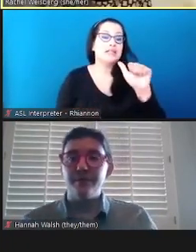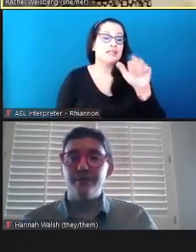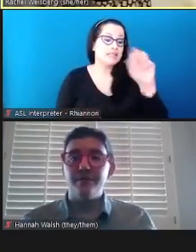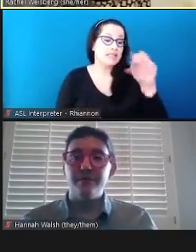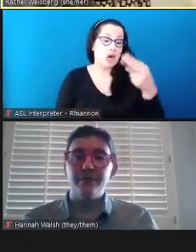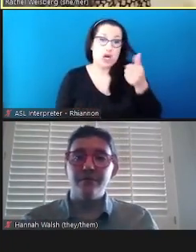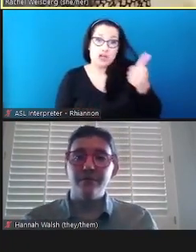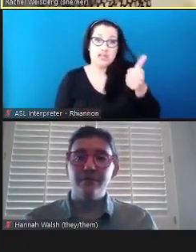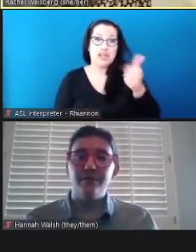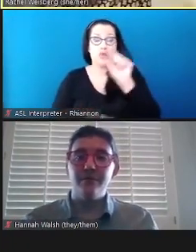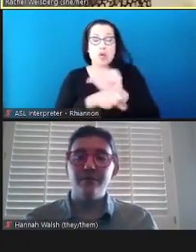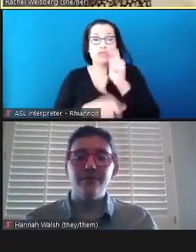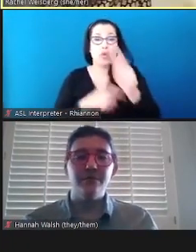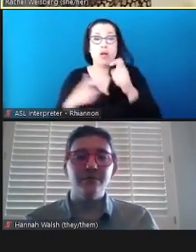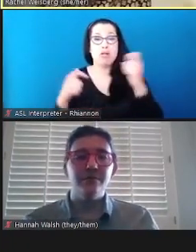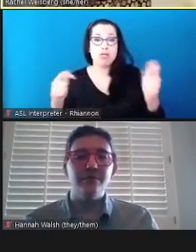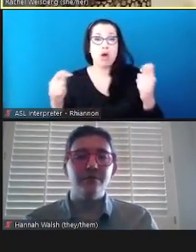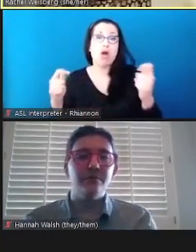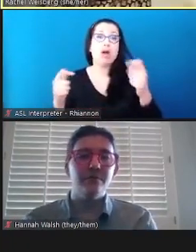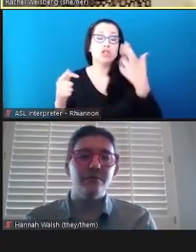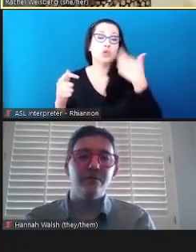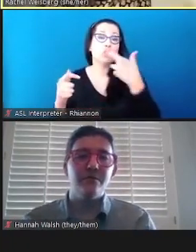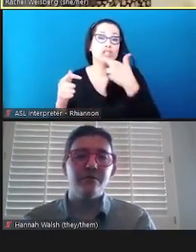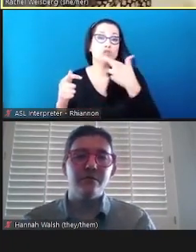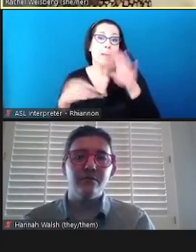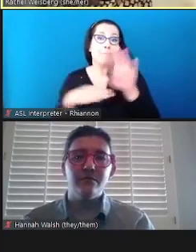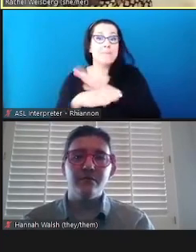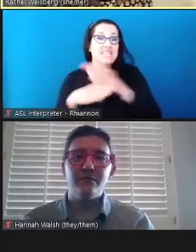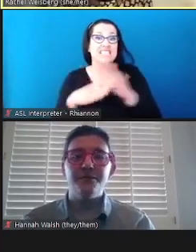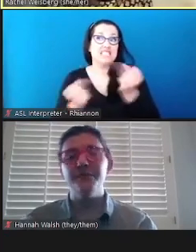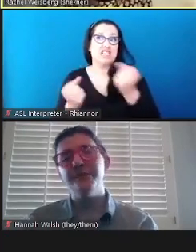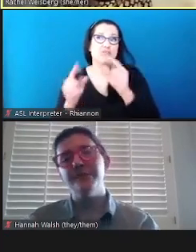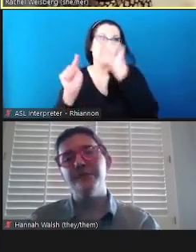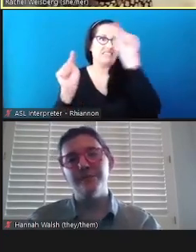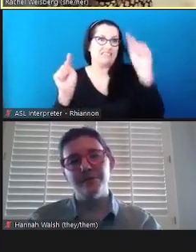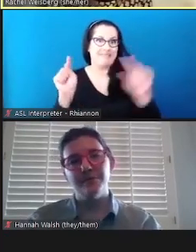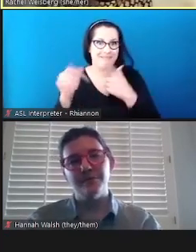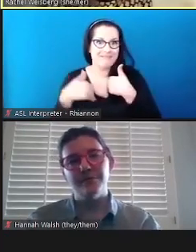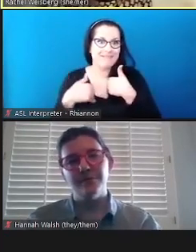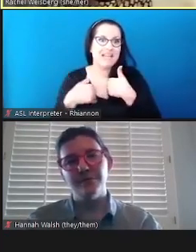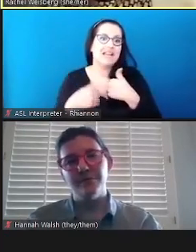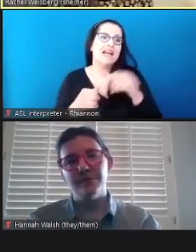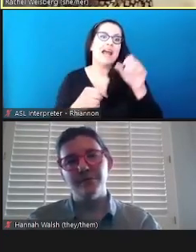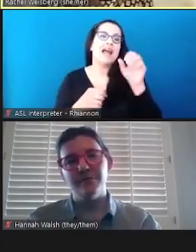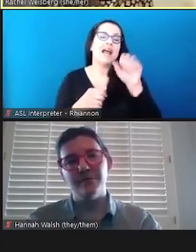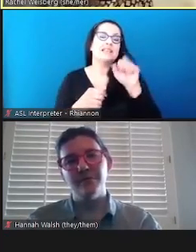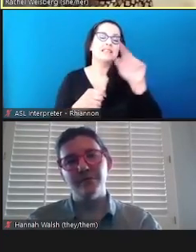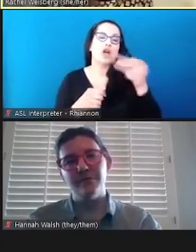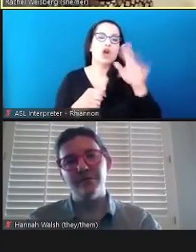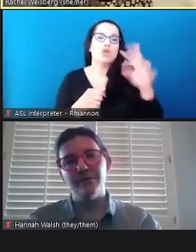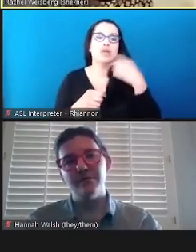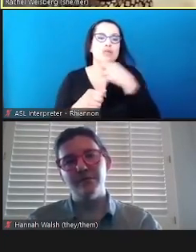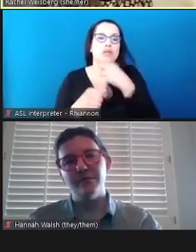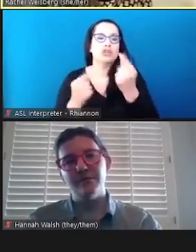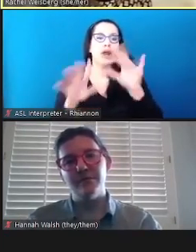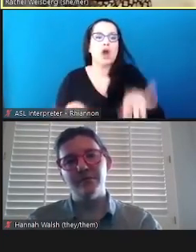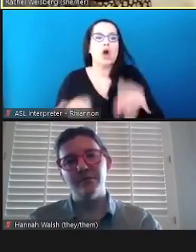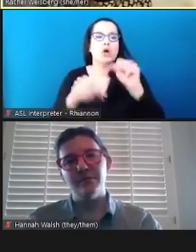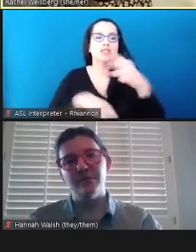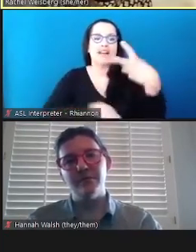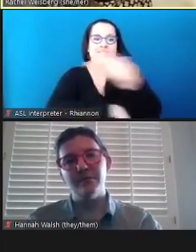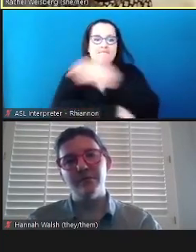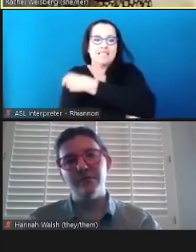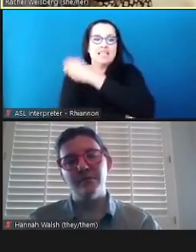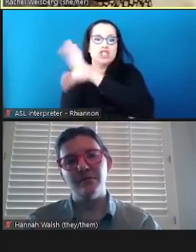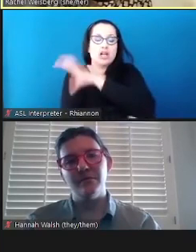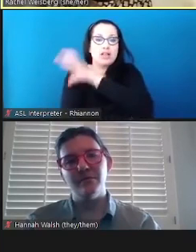restaurant chain. And what Sarah's employer is doing is that they're hosting a vaccine clinic, and they're requiring vaccines for all of